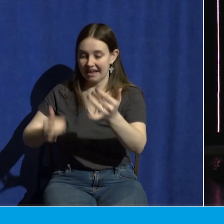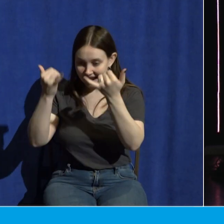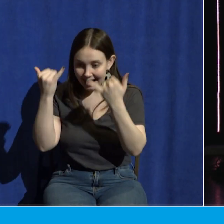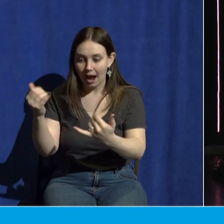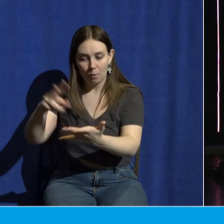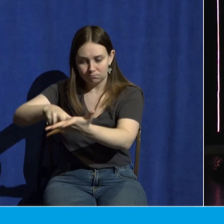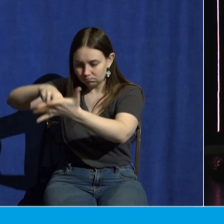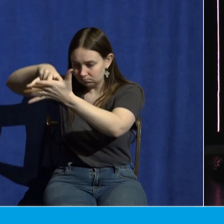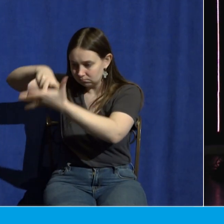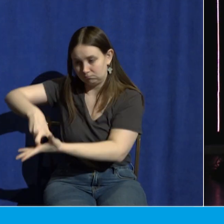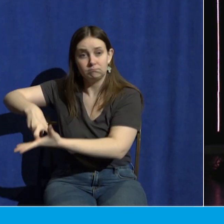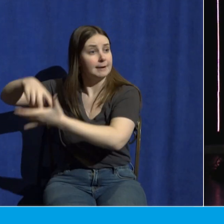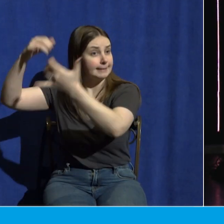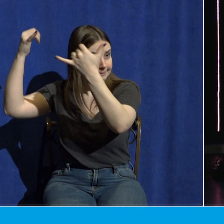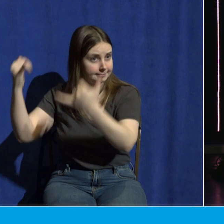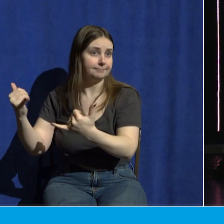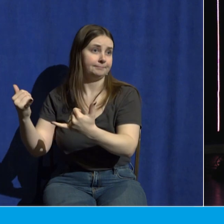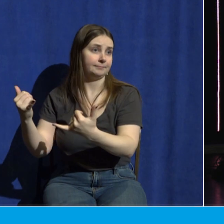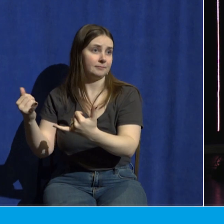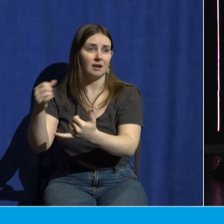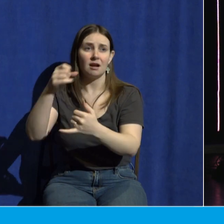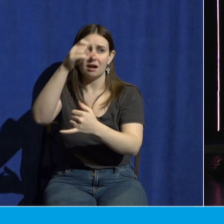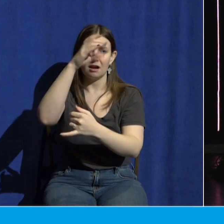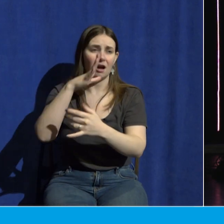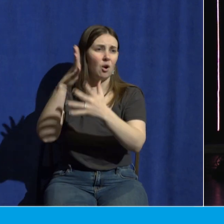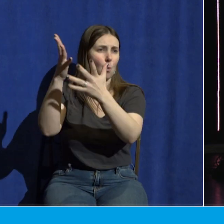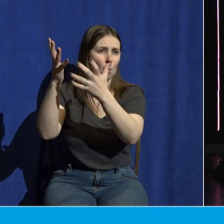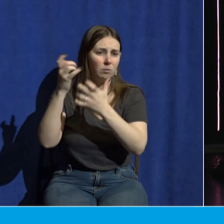now, not when it's too late.